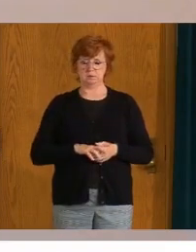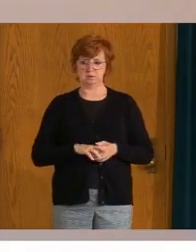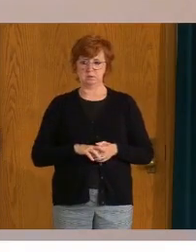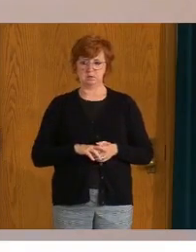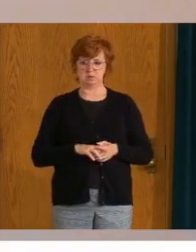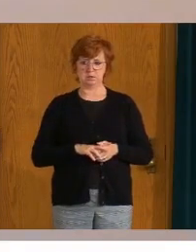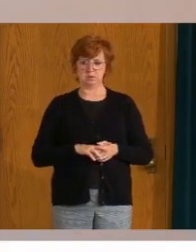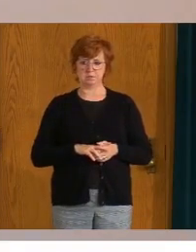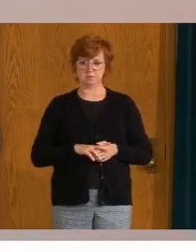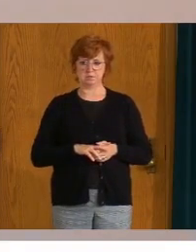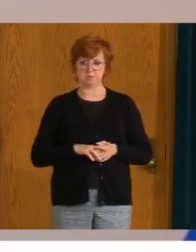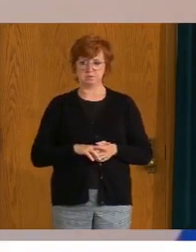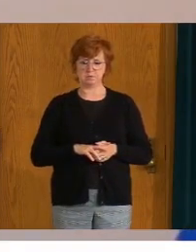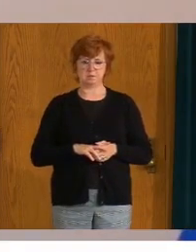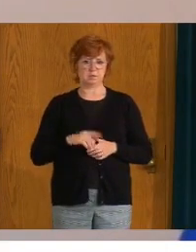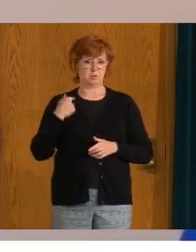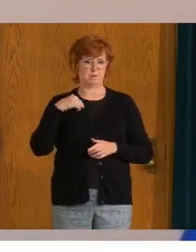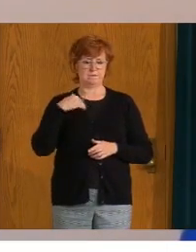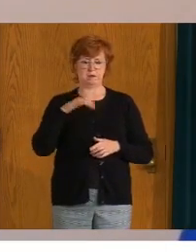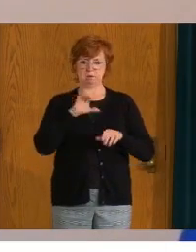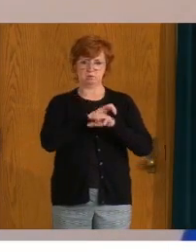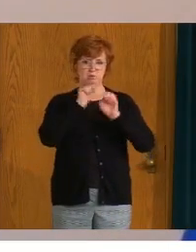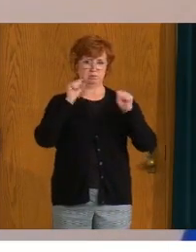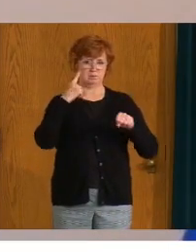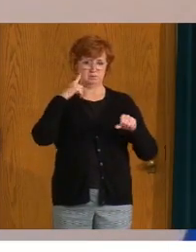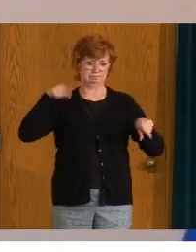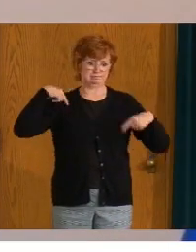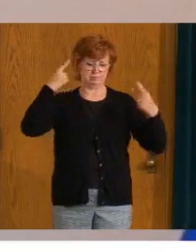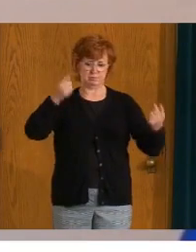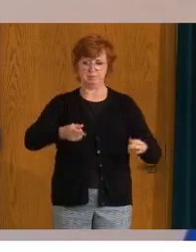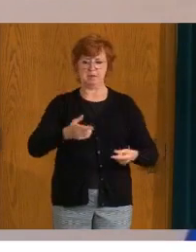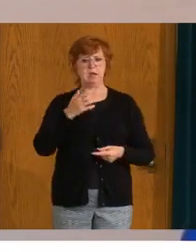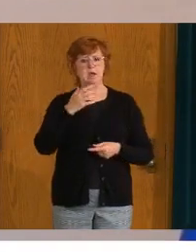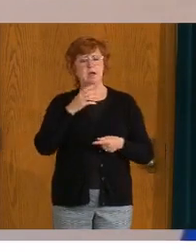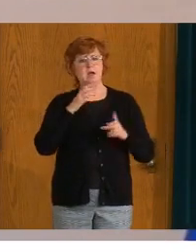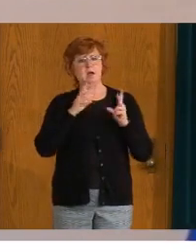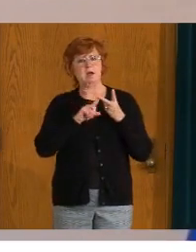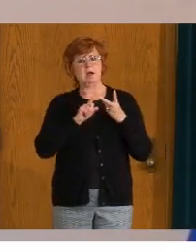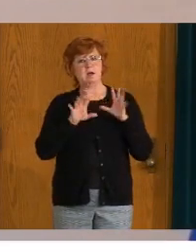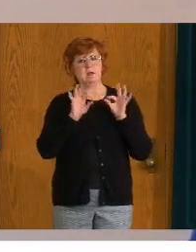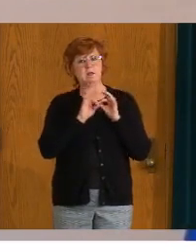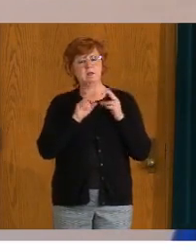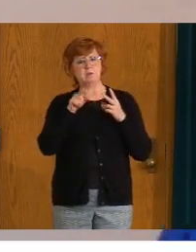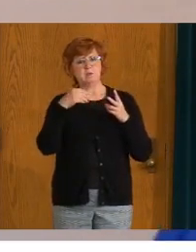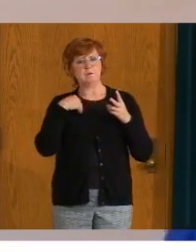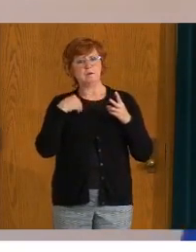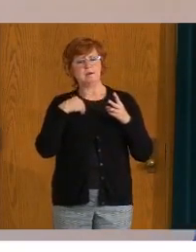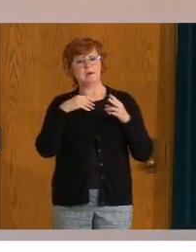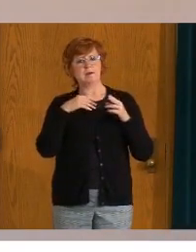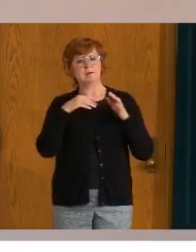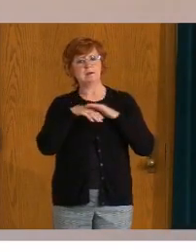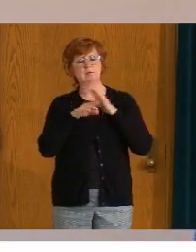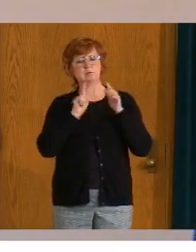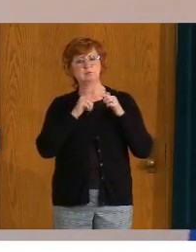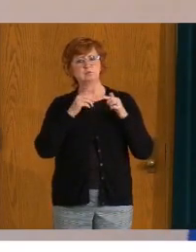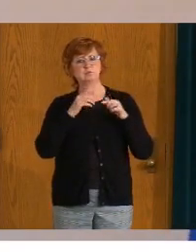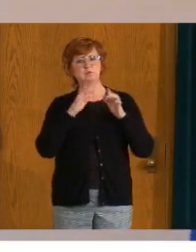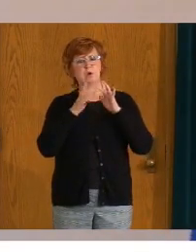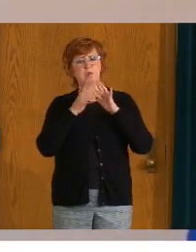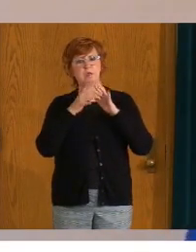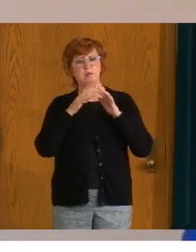which predates COVID for many, many years. The other thing to remember mind is everybody who has My Sask Health record would also be able